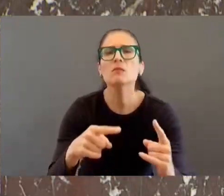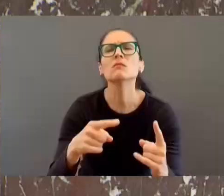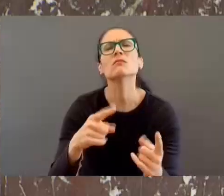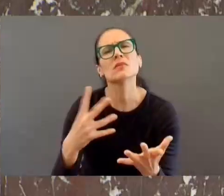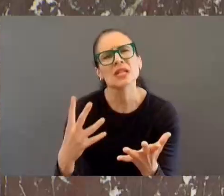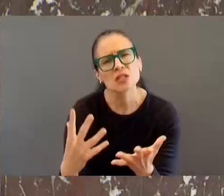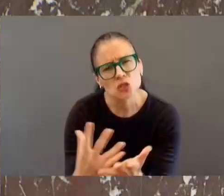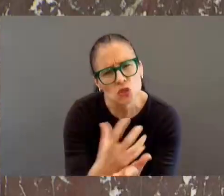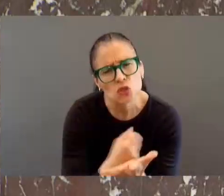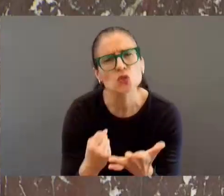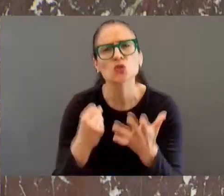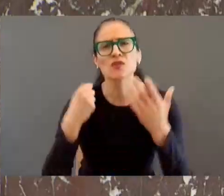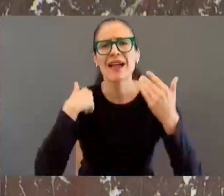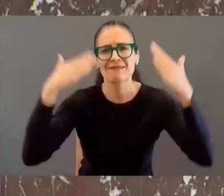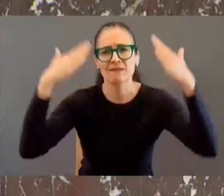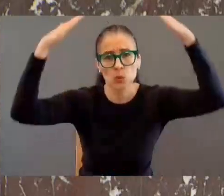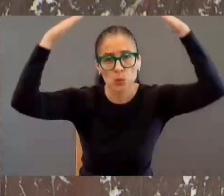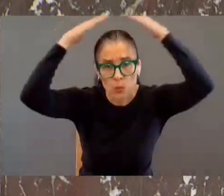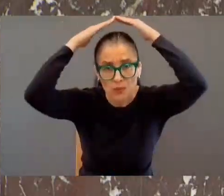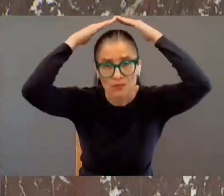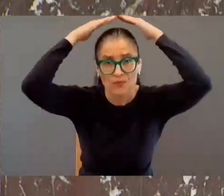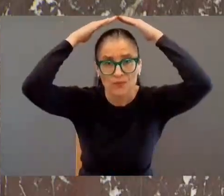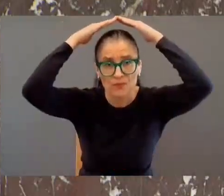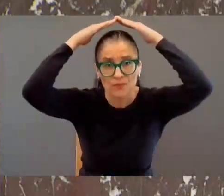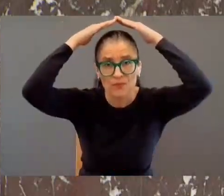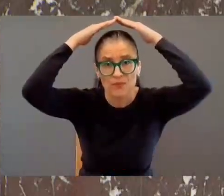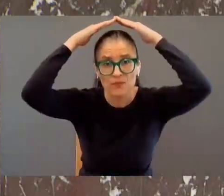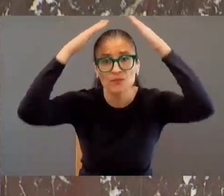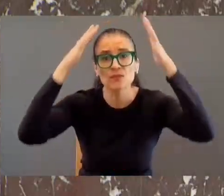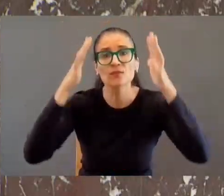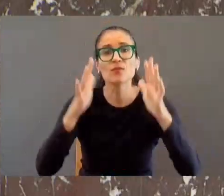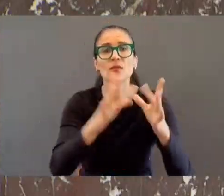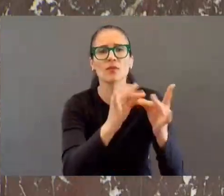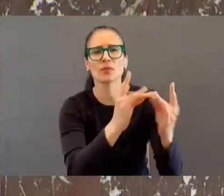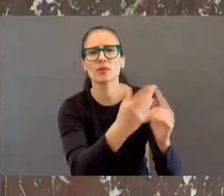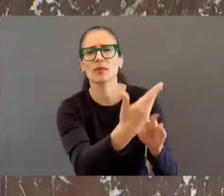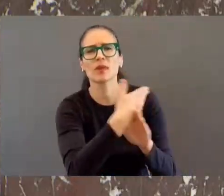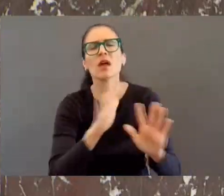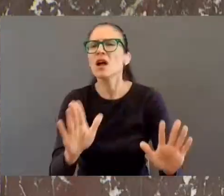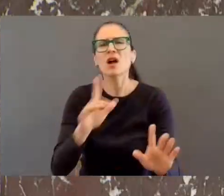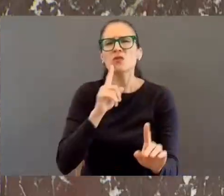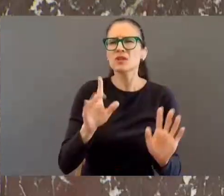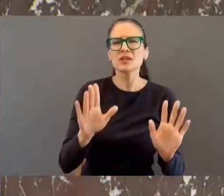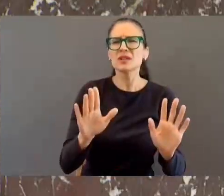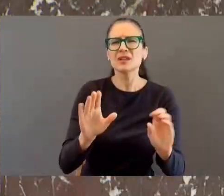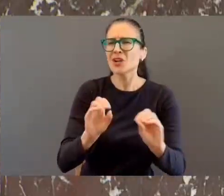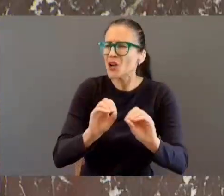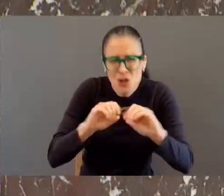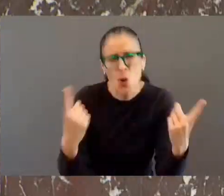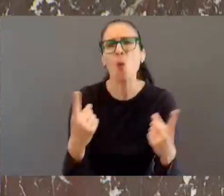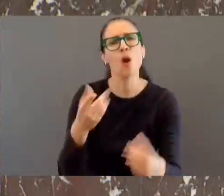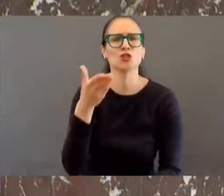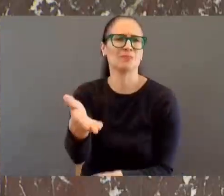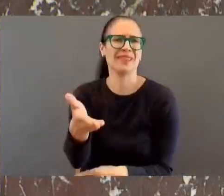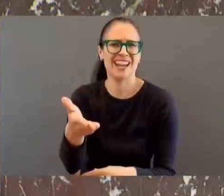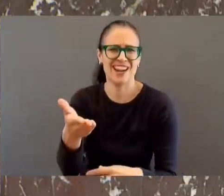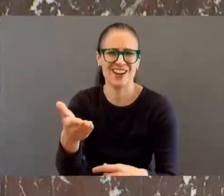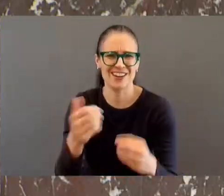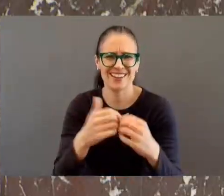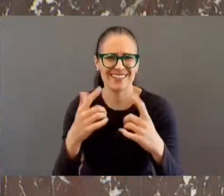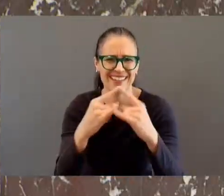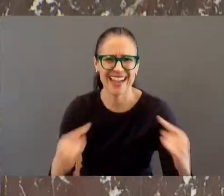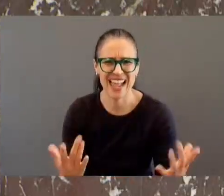No one should be in encampments. No one should be in encampments, Honourable Speaker. Yeah, that's right. That's why we're building housing, Honourable Speaker. Honourable